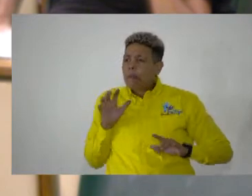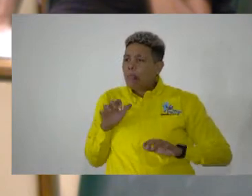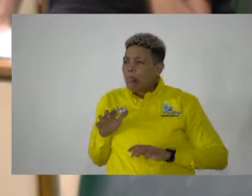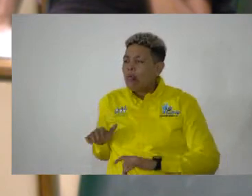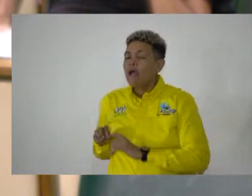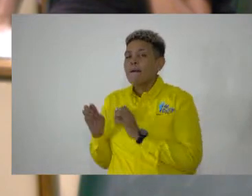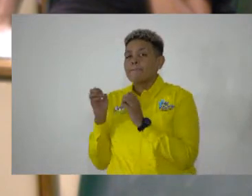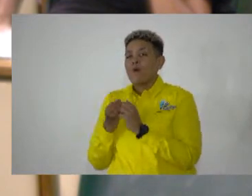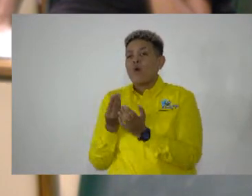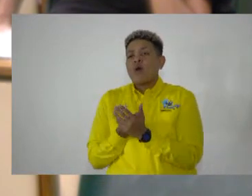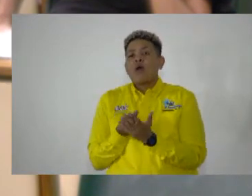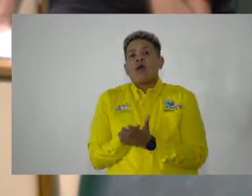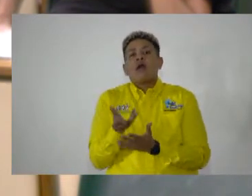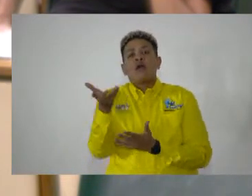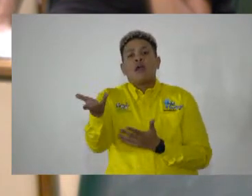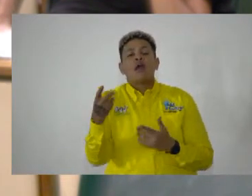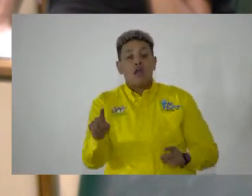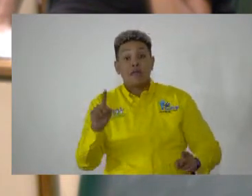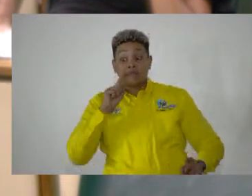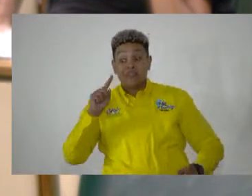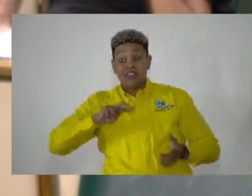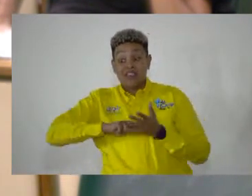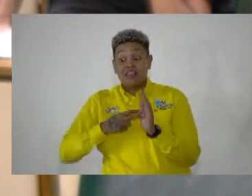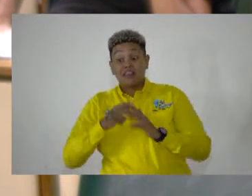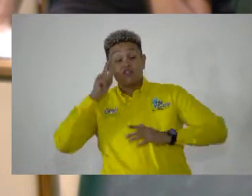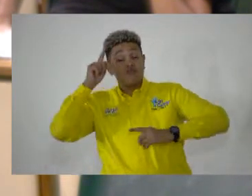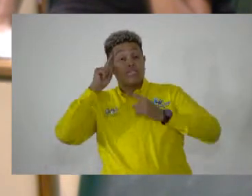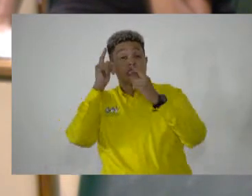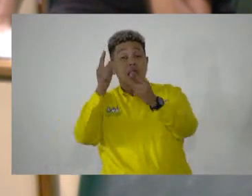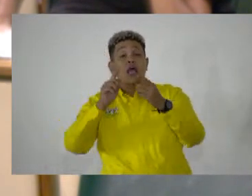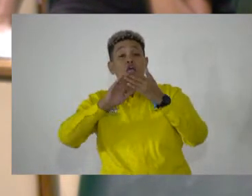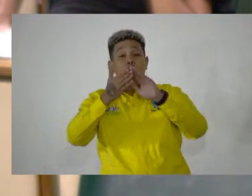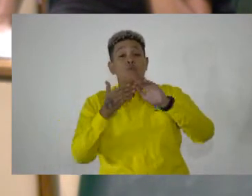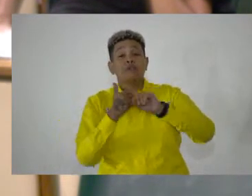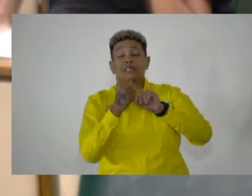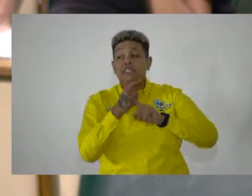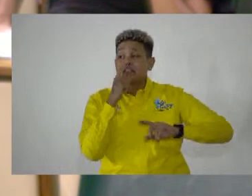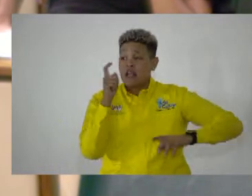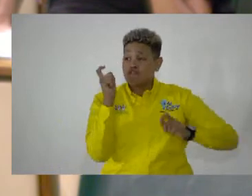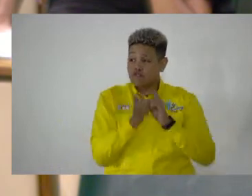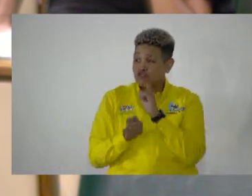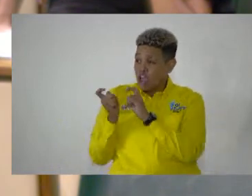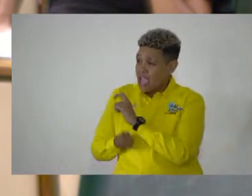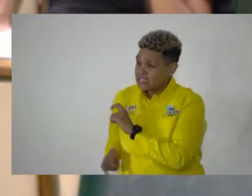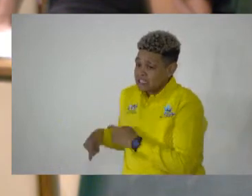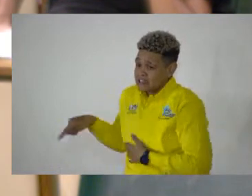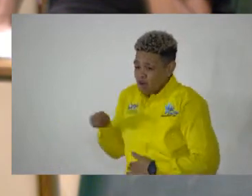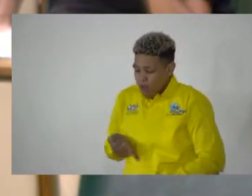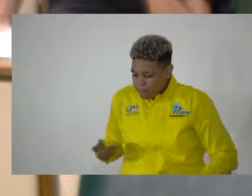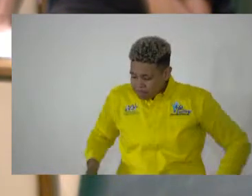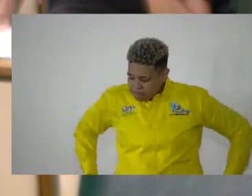allocations. The intention, Madam Speaker, is to target communities and transform them.